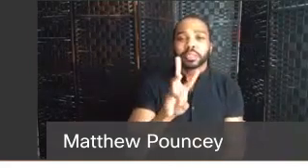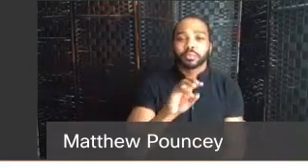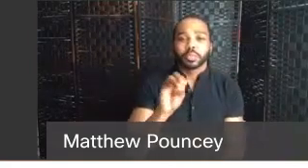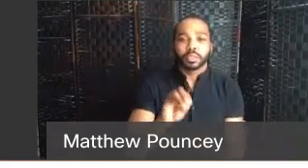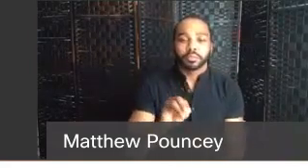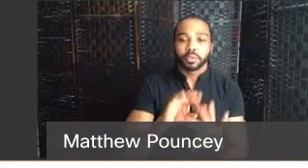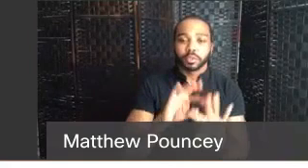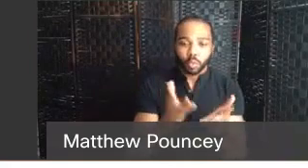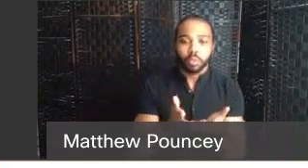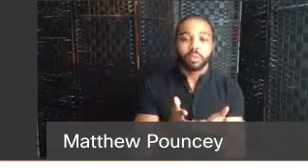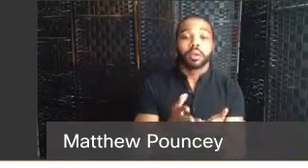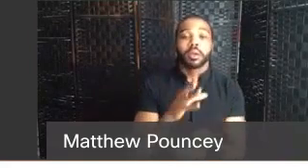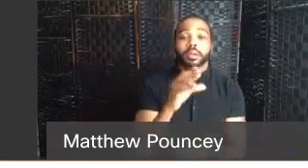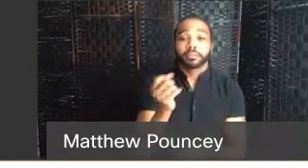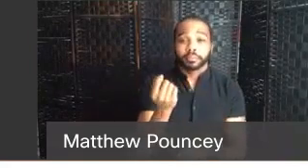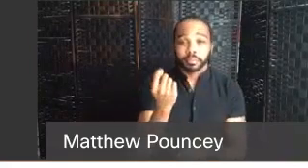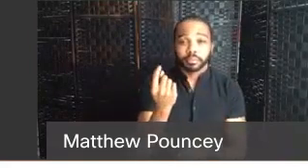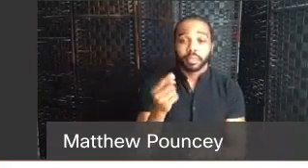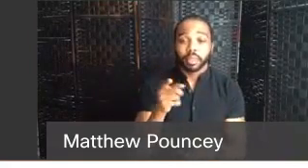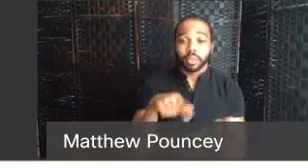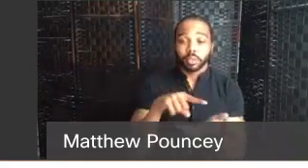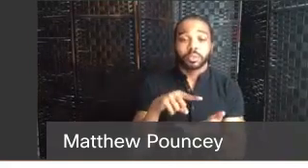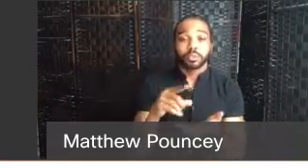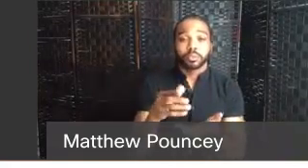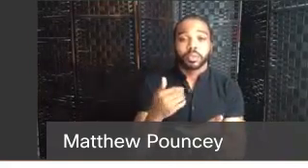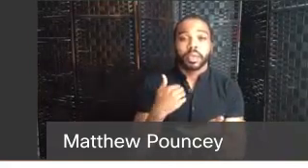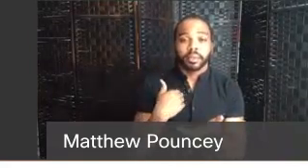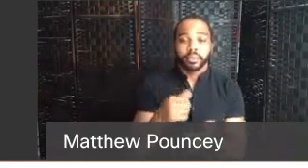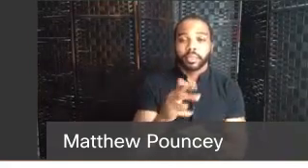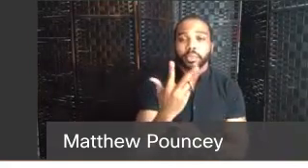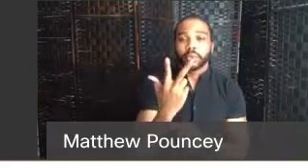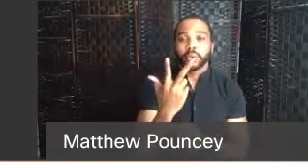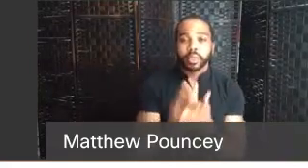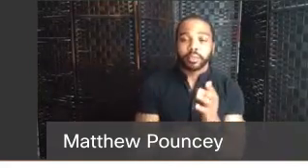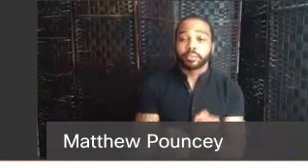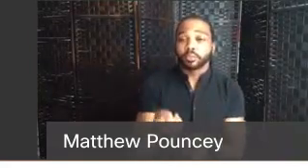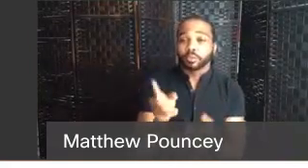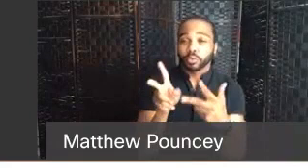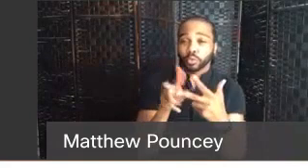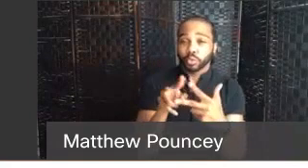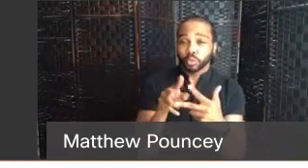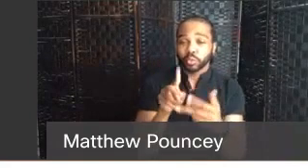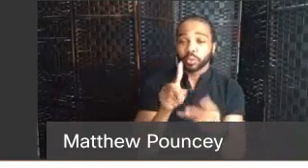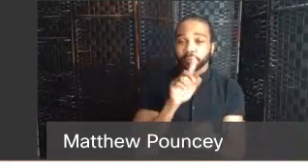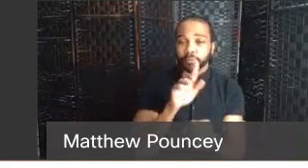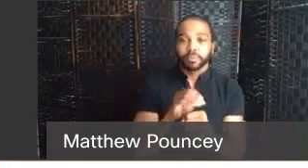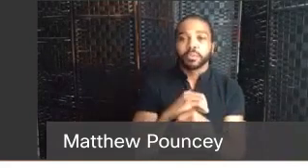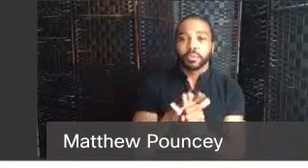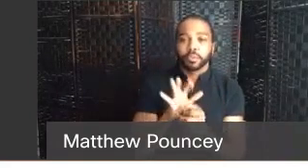total. And of those, there have been 3 deaths, 2 of which were confirmed as